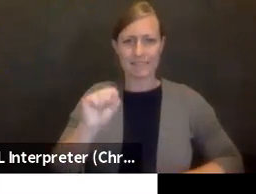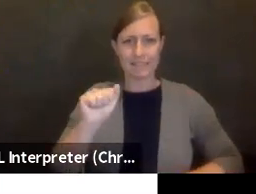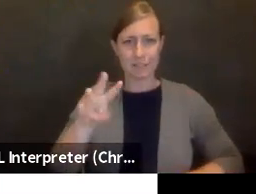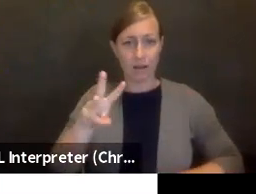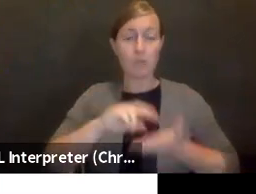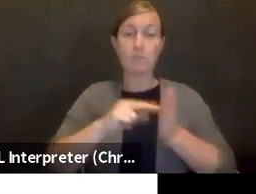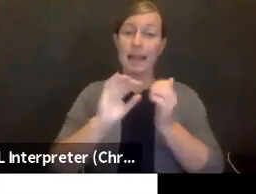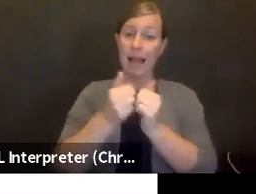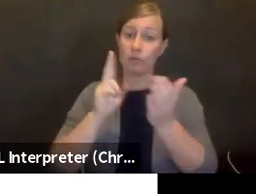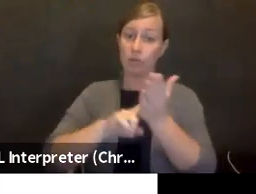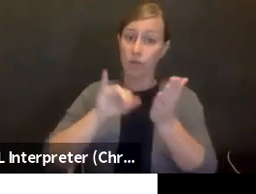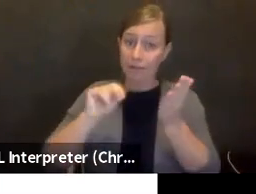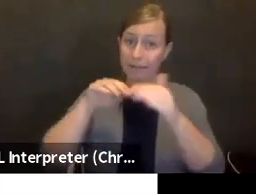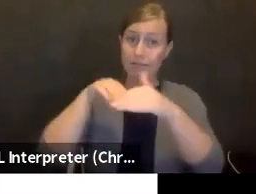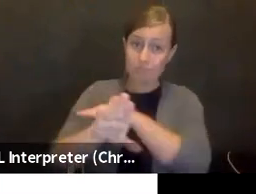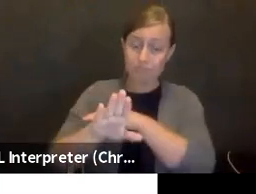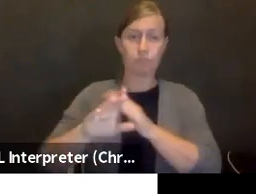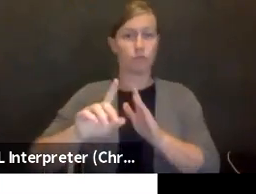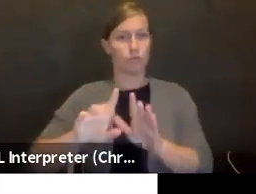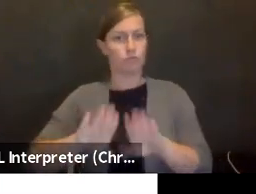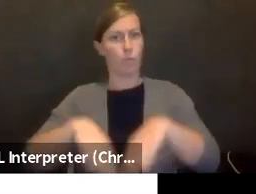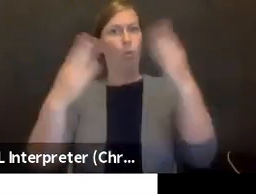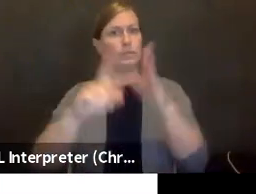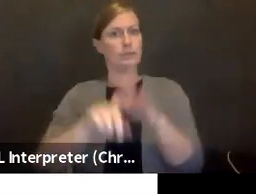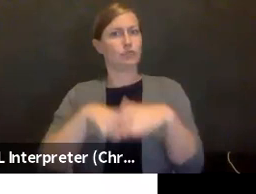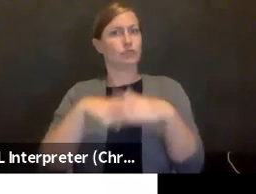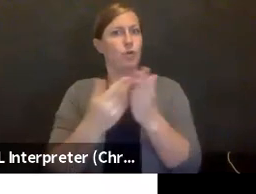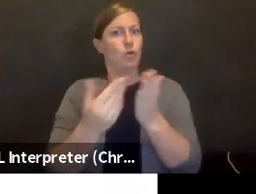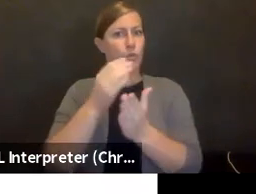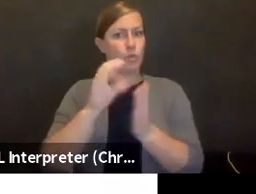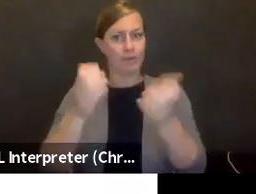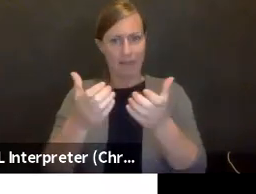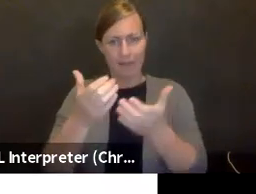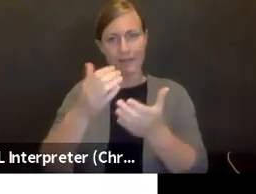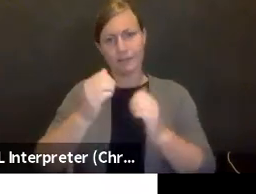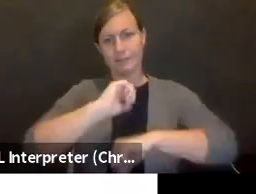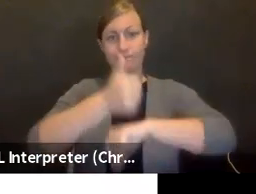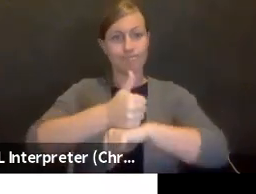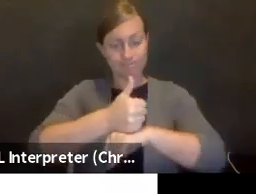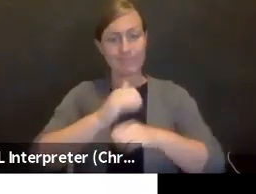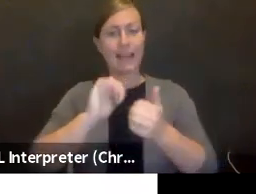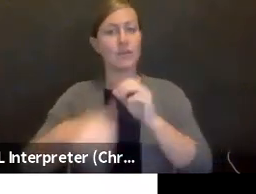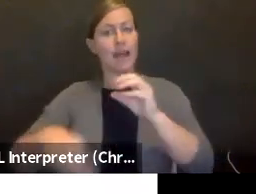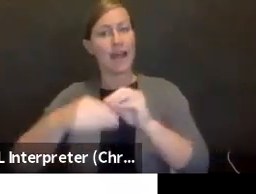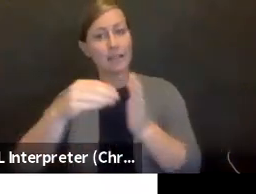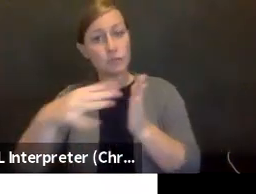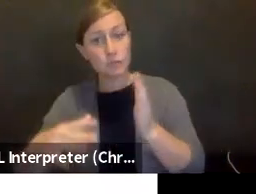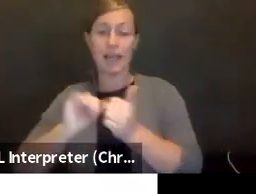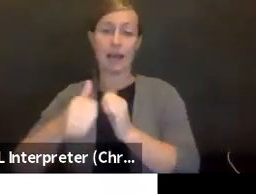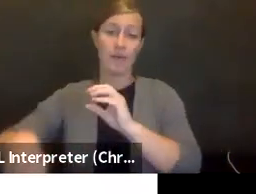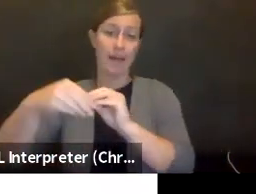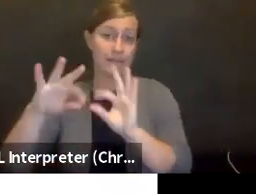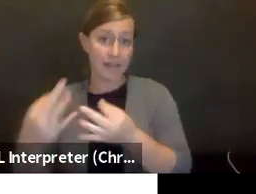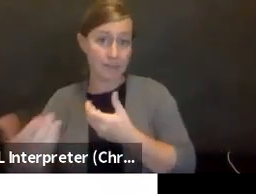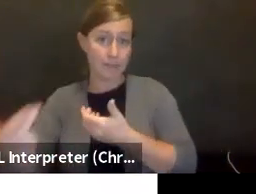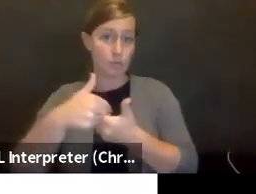sign in, how to create a class from scratch, how to add students into your course, how to add families into your course. We also talked about